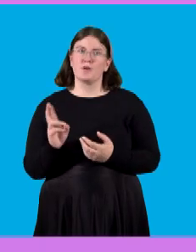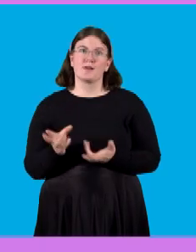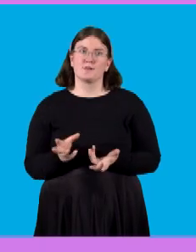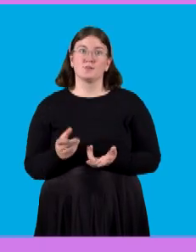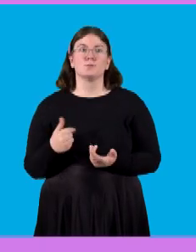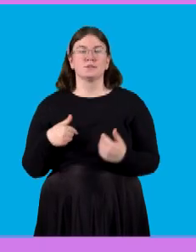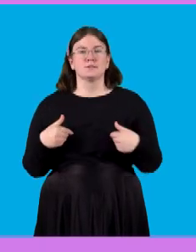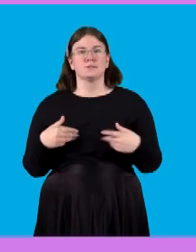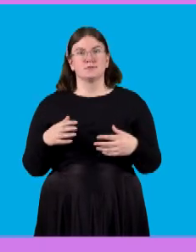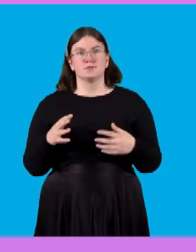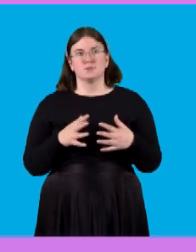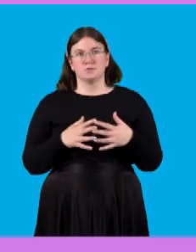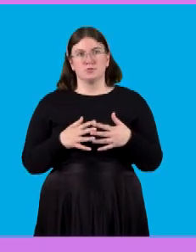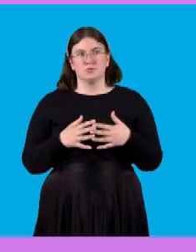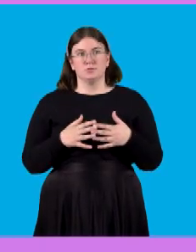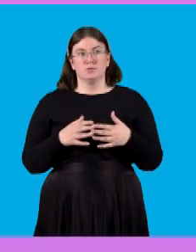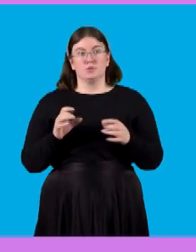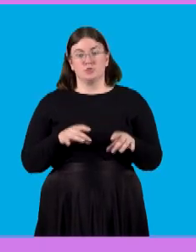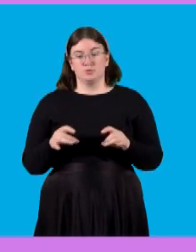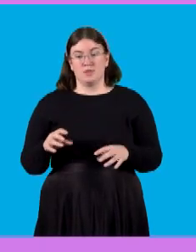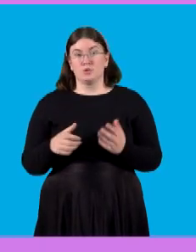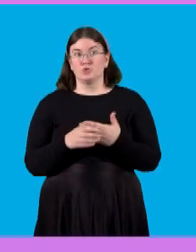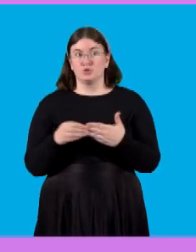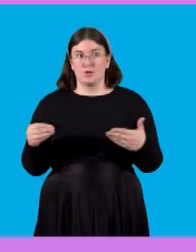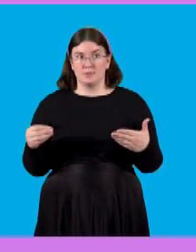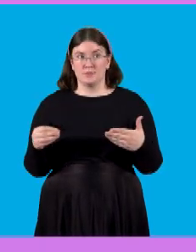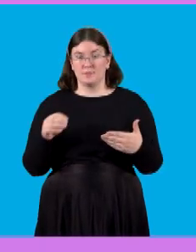start by the Australian dollar. So that will be